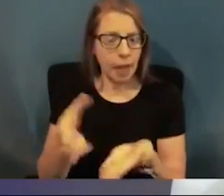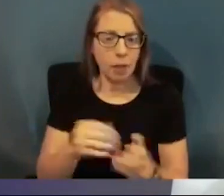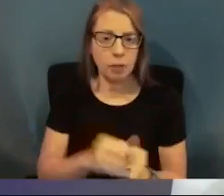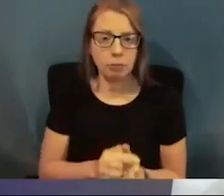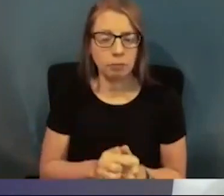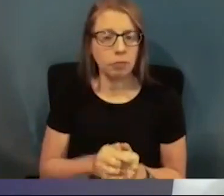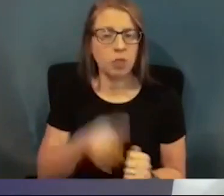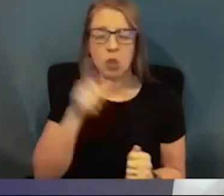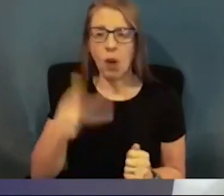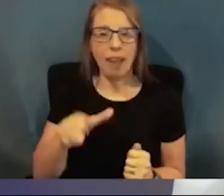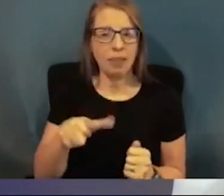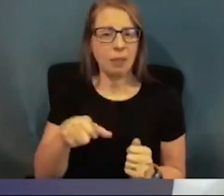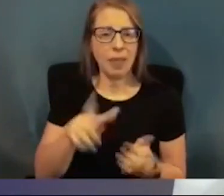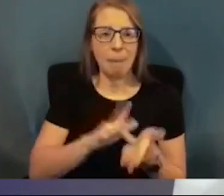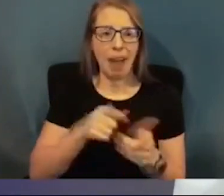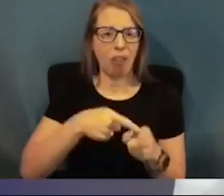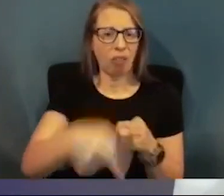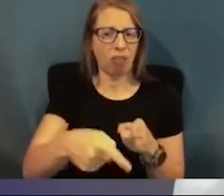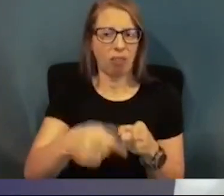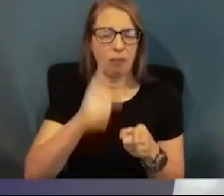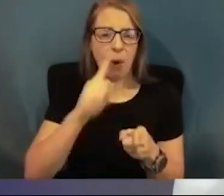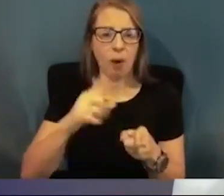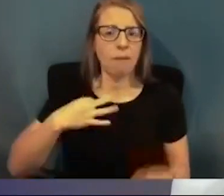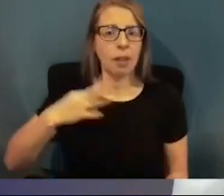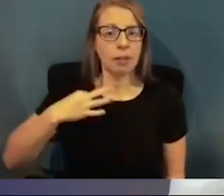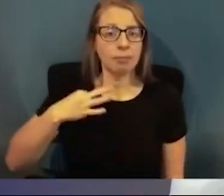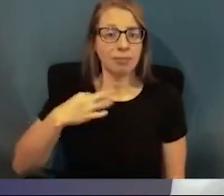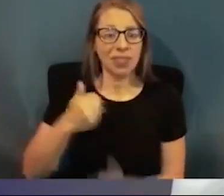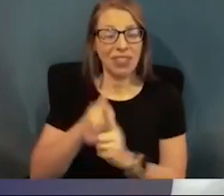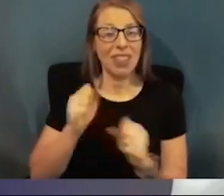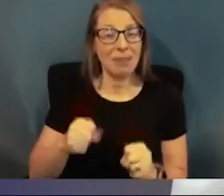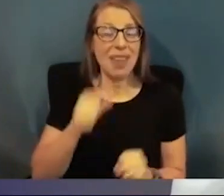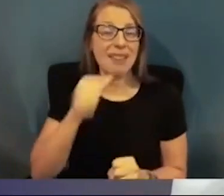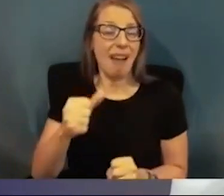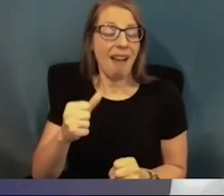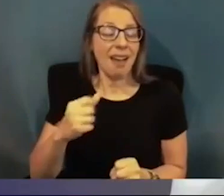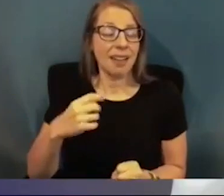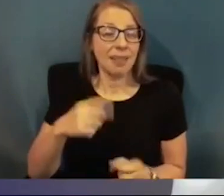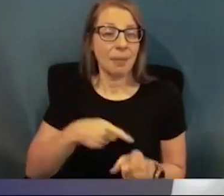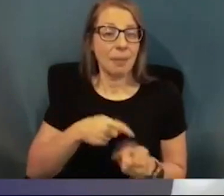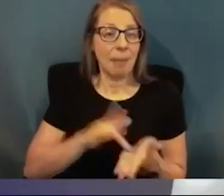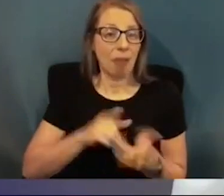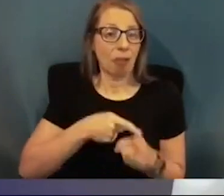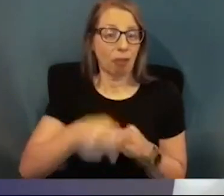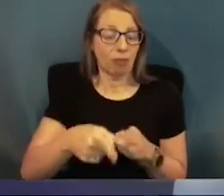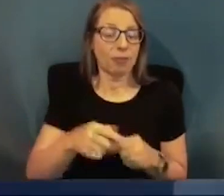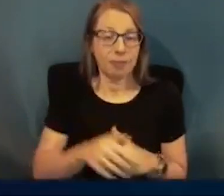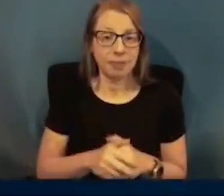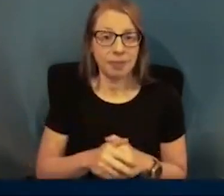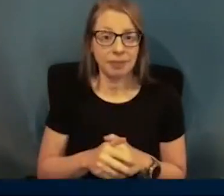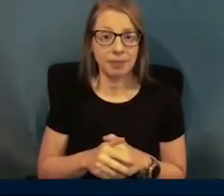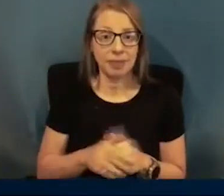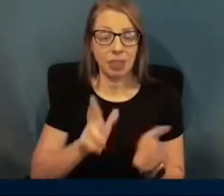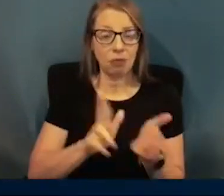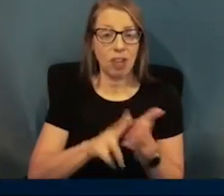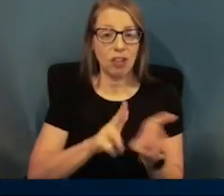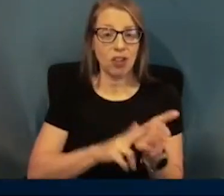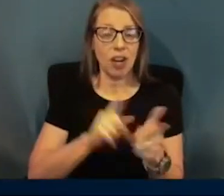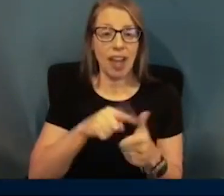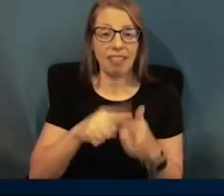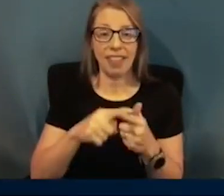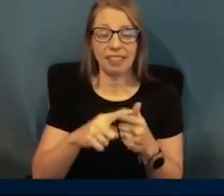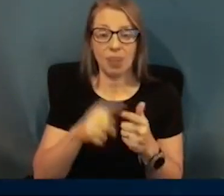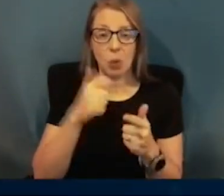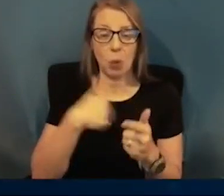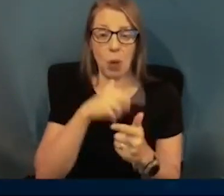medical person to volunteer. You can be a non-medical one as well. But please go to our website and register, and we'll be in touch with you. I'm so glad you mentioned that, because there's a lot of